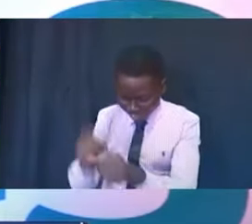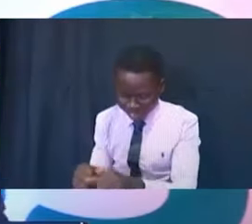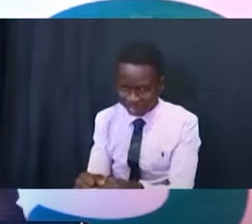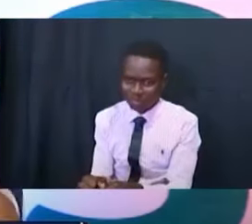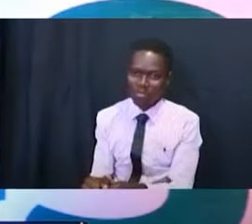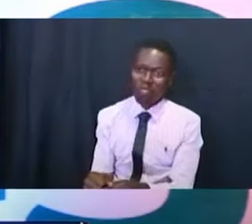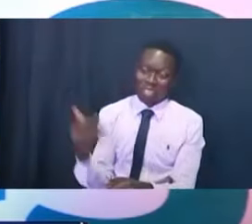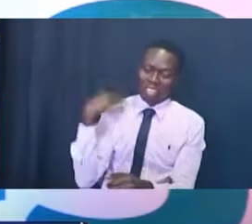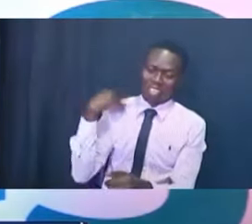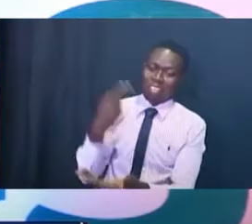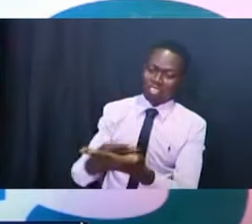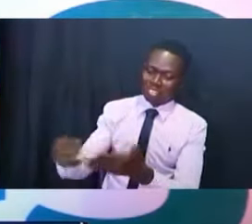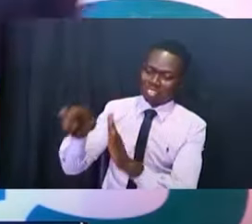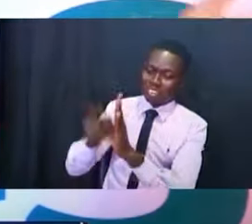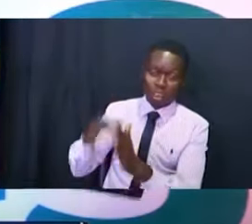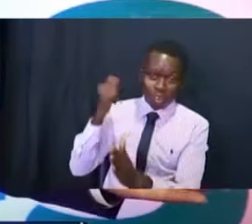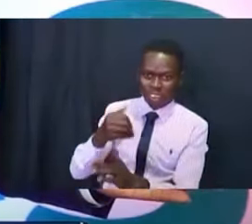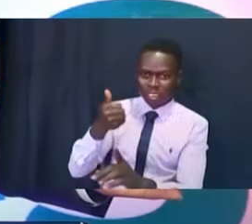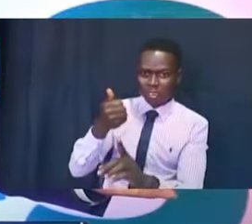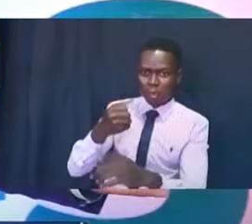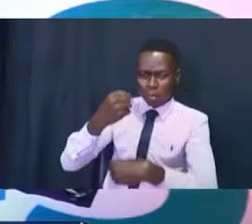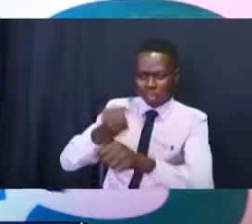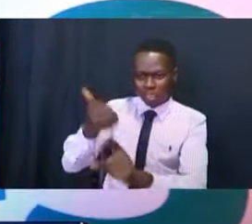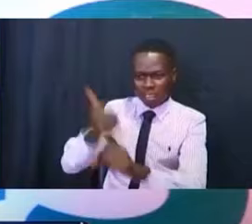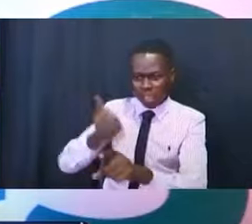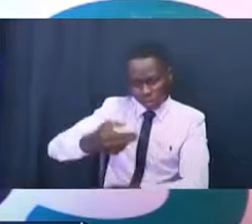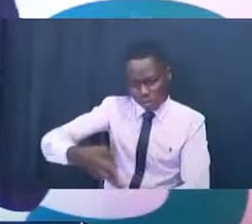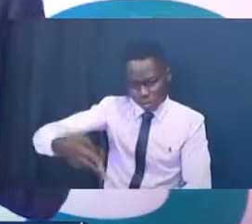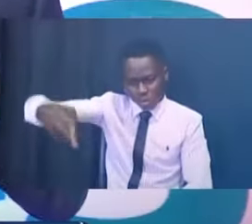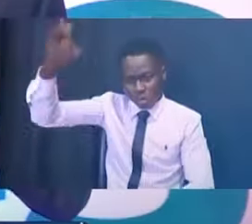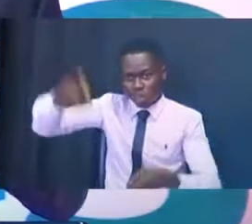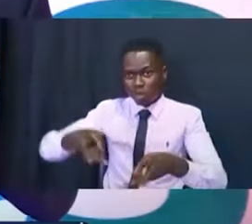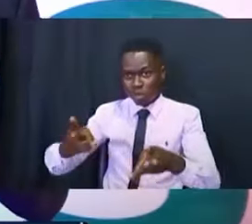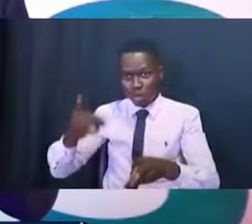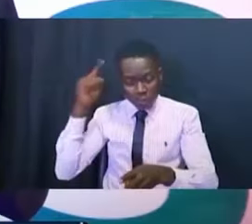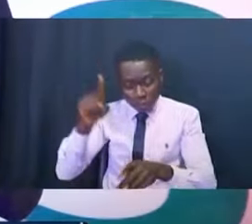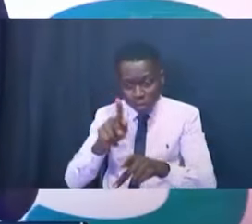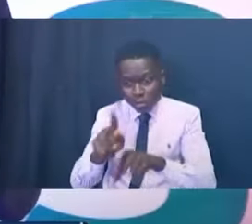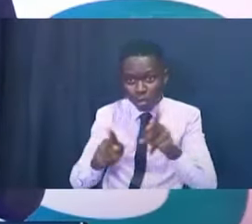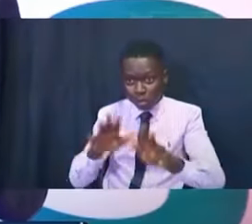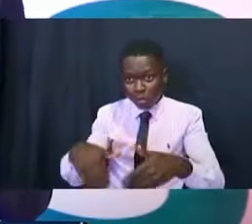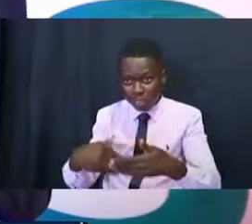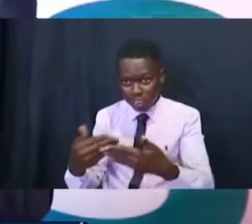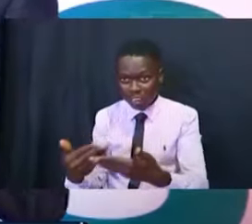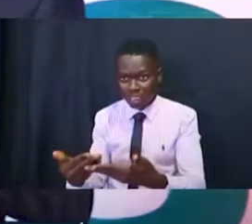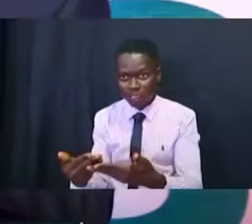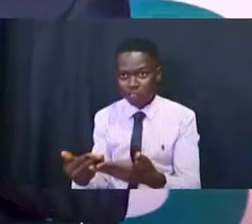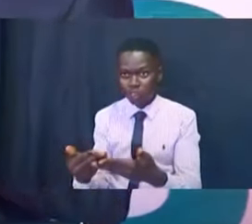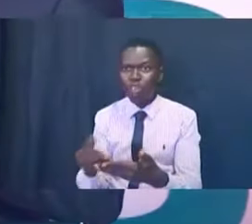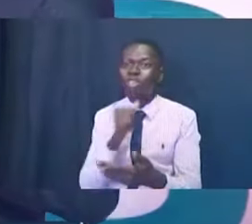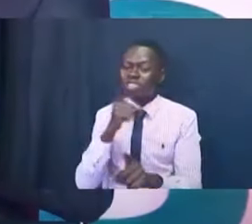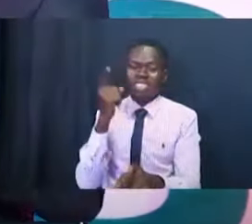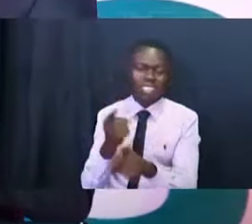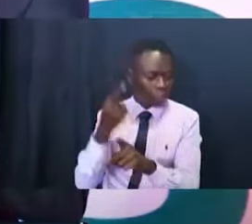Holiness you see because I set myself higher standers and for them to give you uh this one is not from the